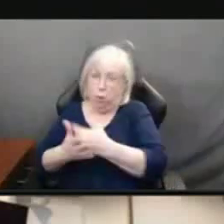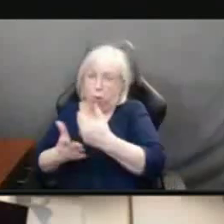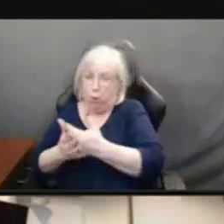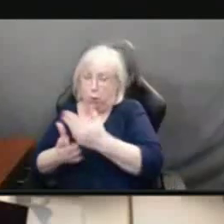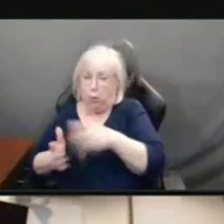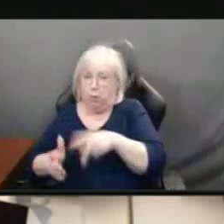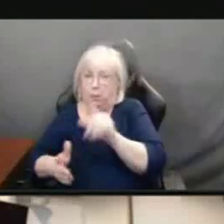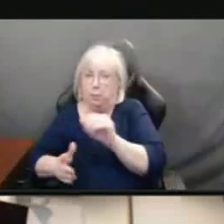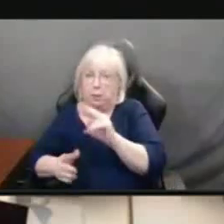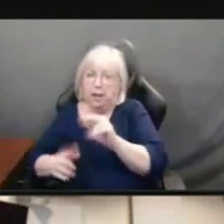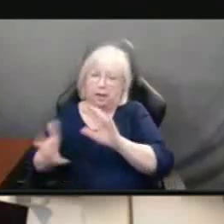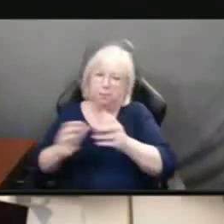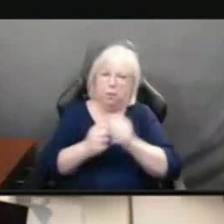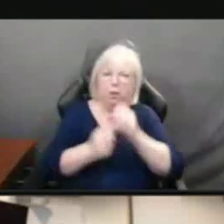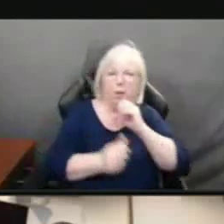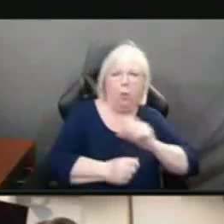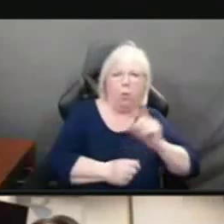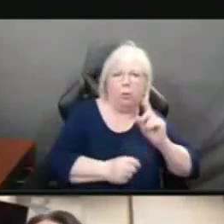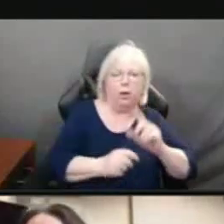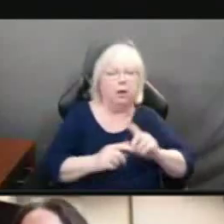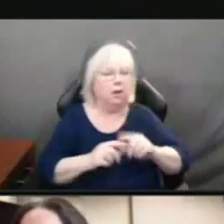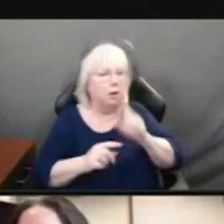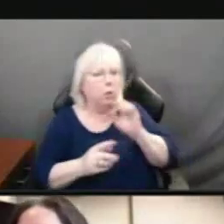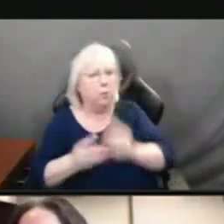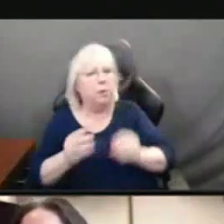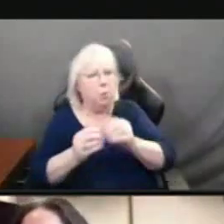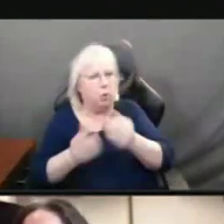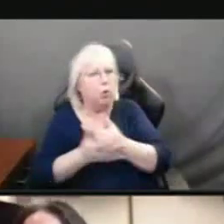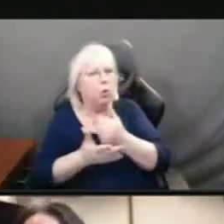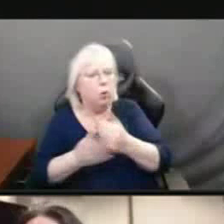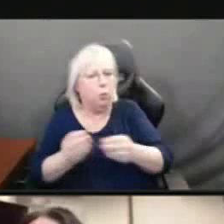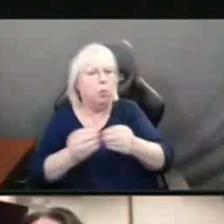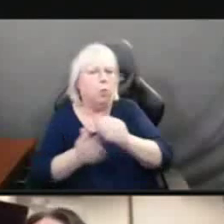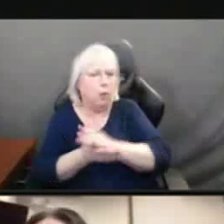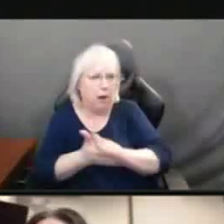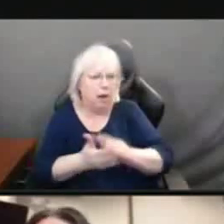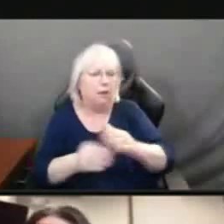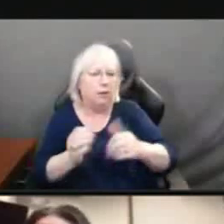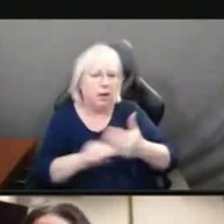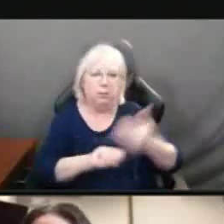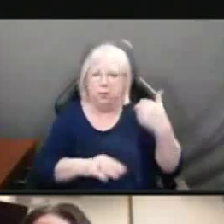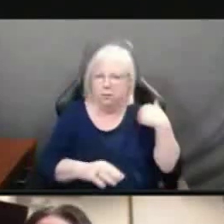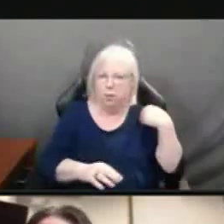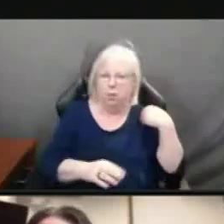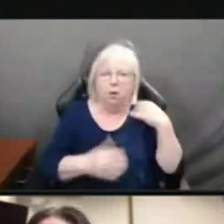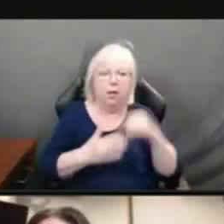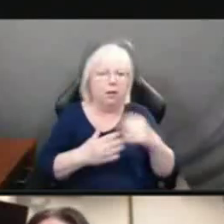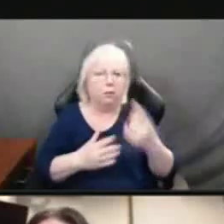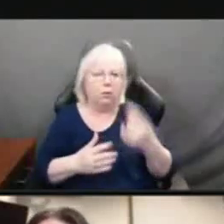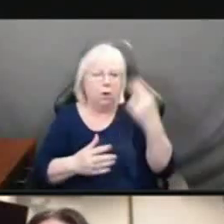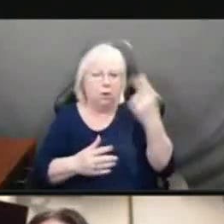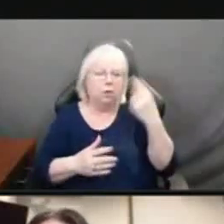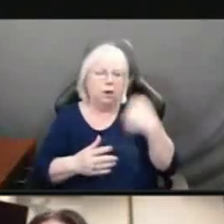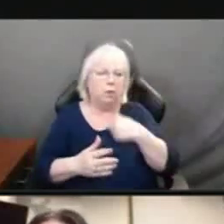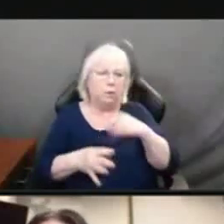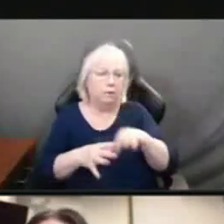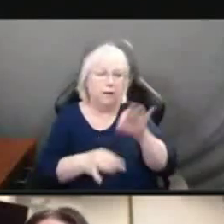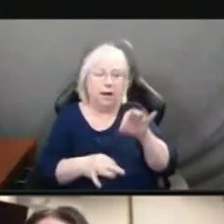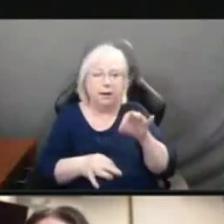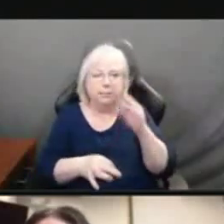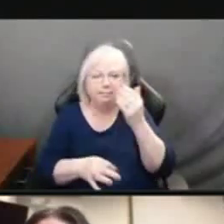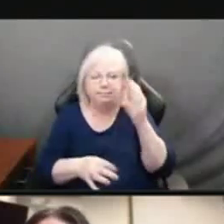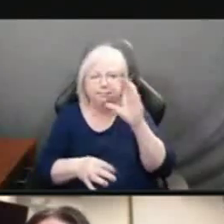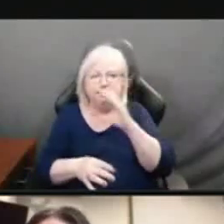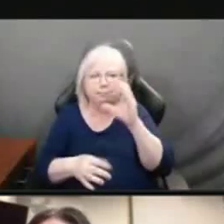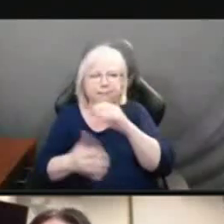I mean, it's going to be a newer, nicer plant than what they have. That's one of the reasons we're finding a new location and doing a